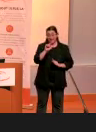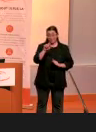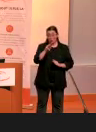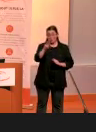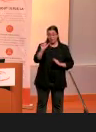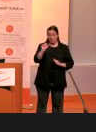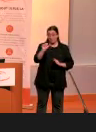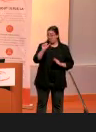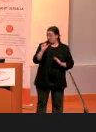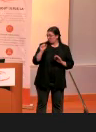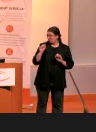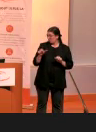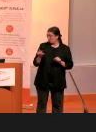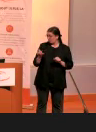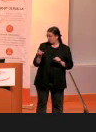myeloma?